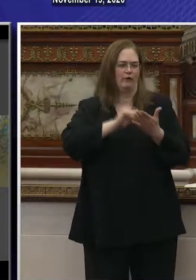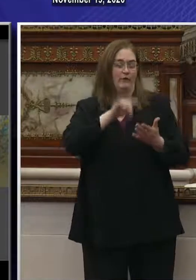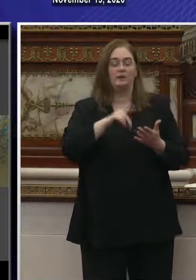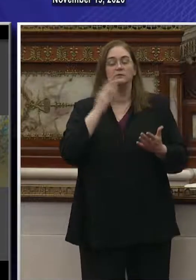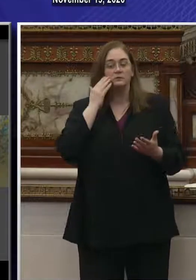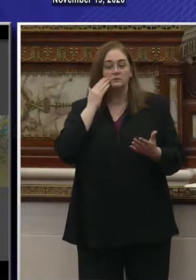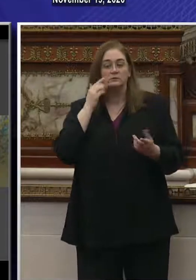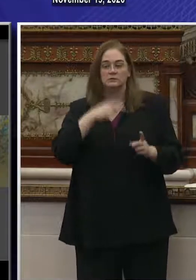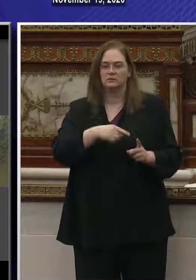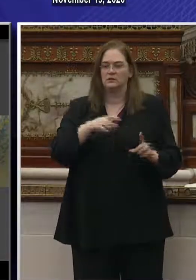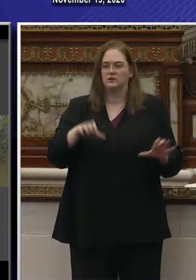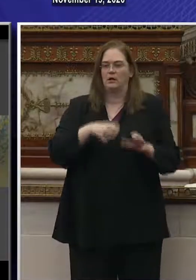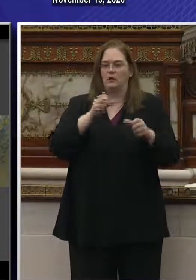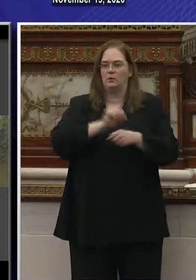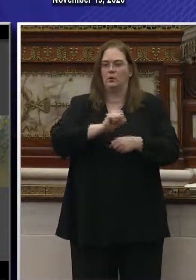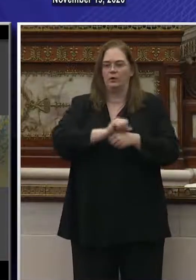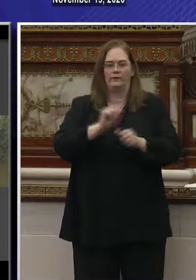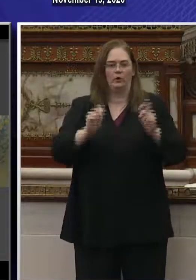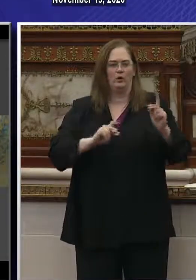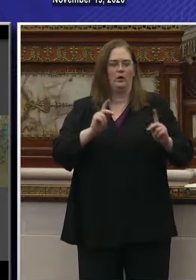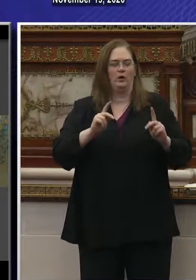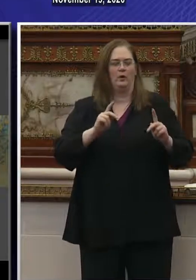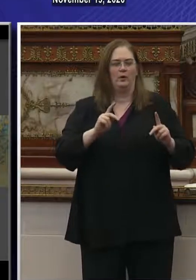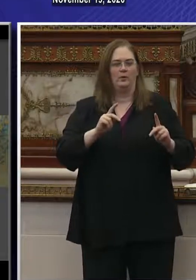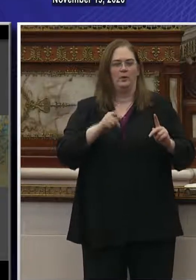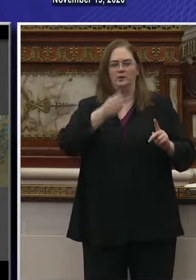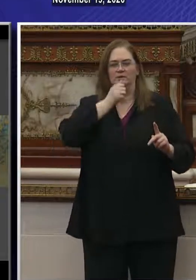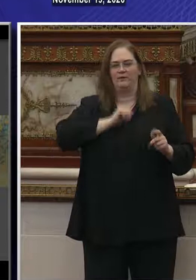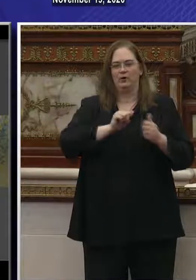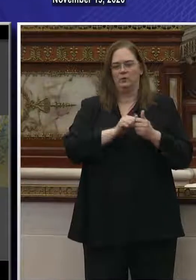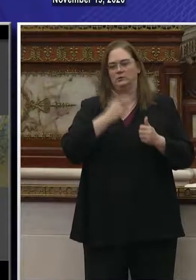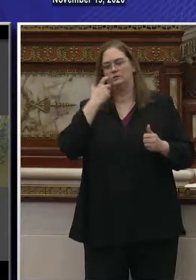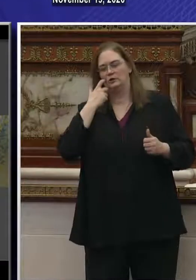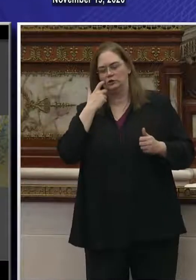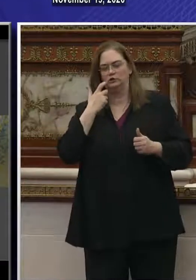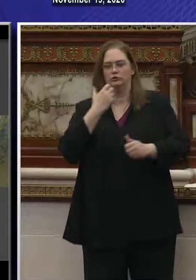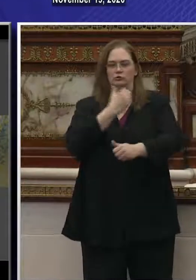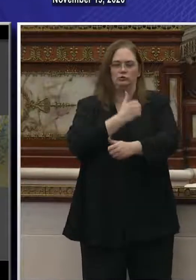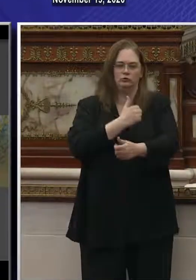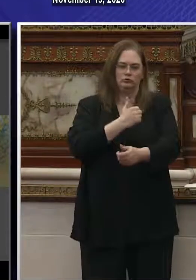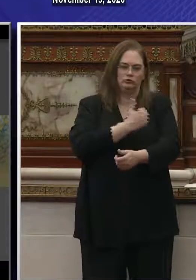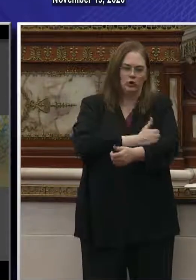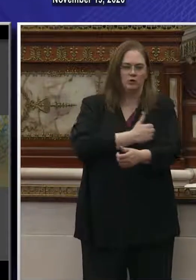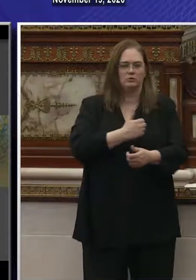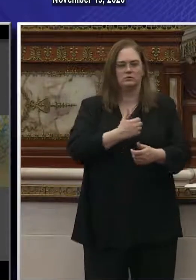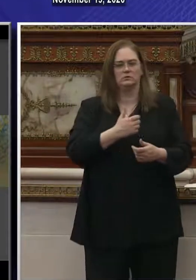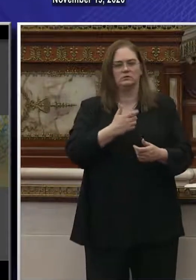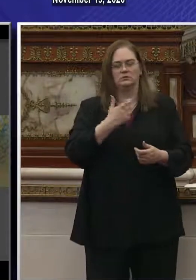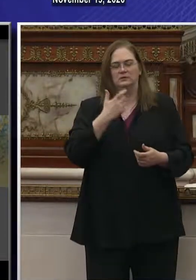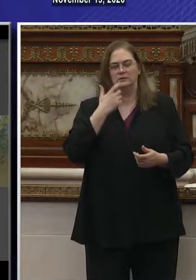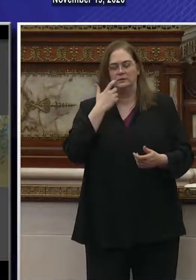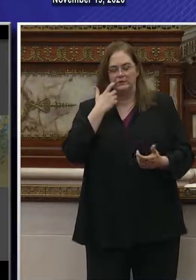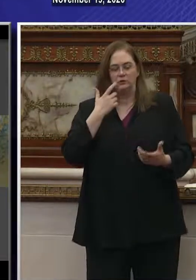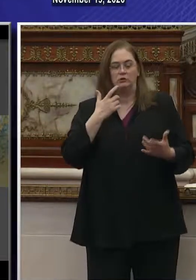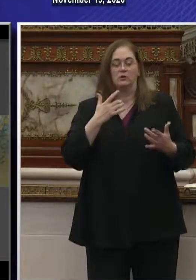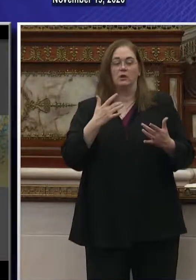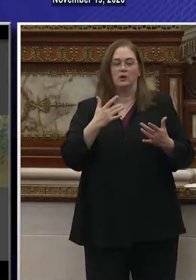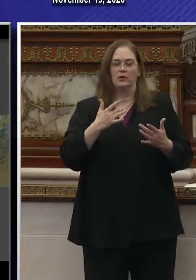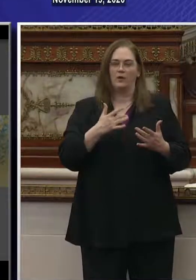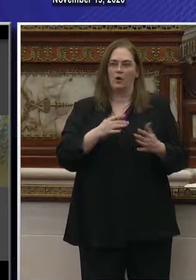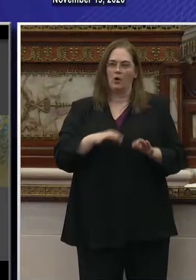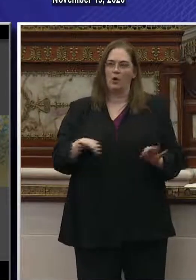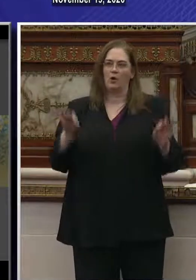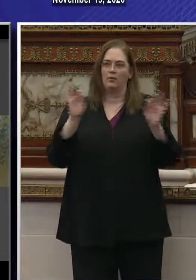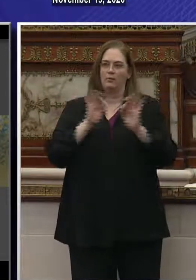as you know, it does a lot of work with those who are suffering with drug addiction and recovery, is that there are important